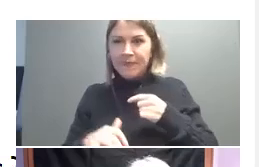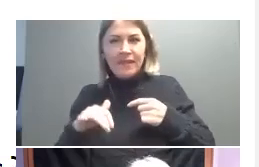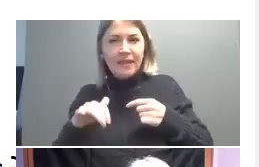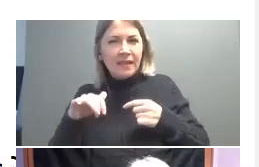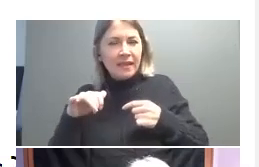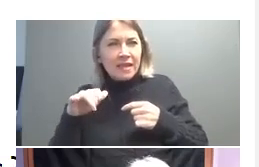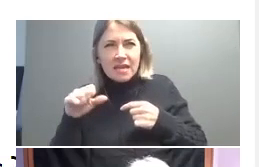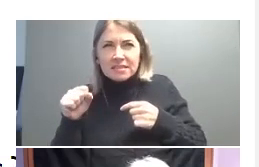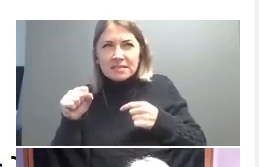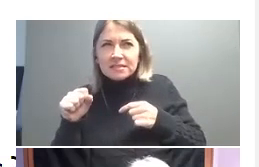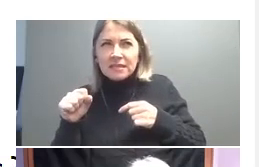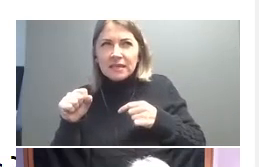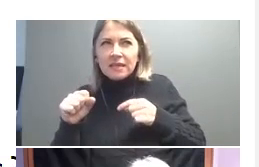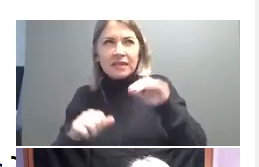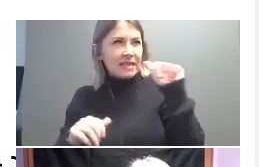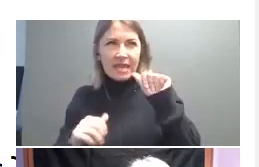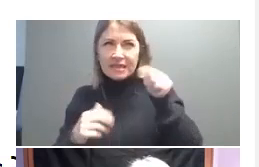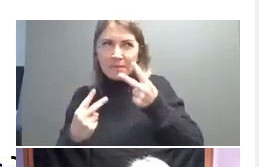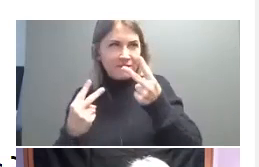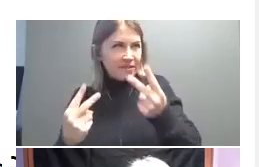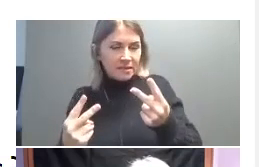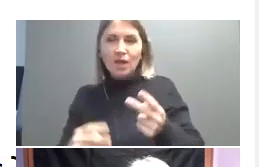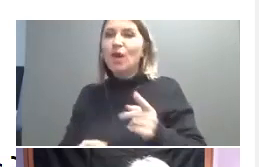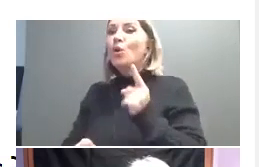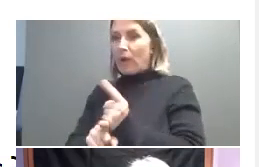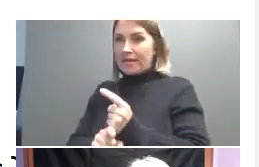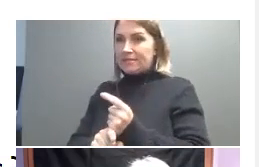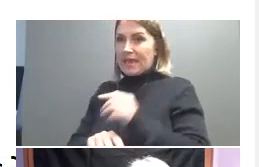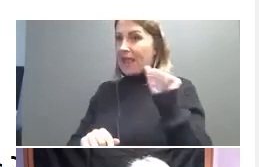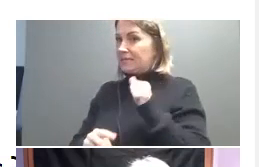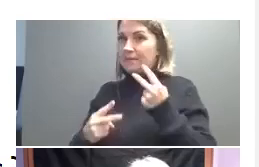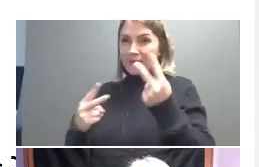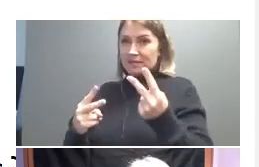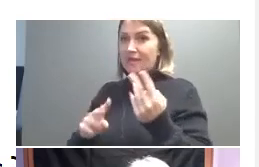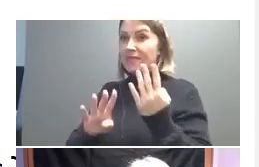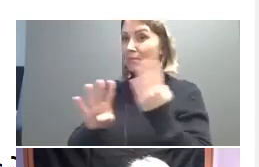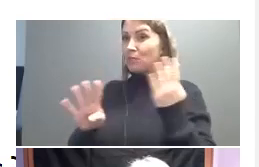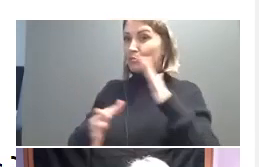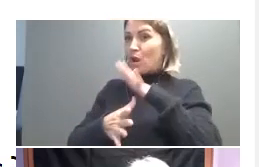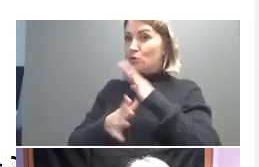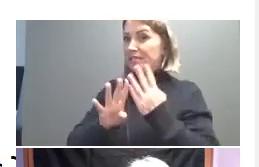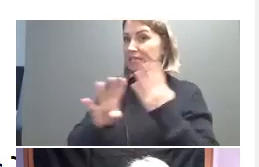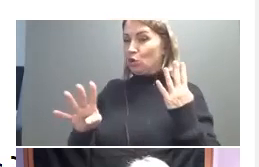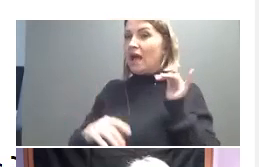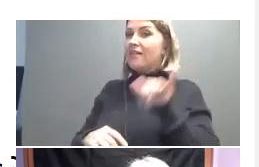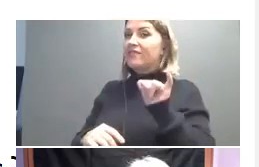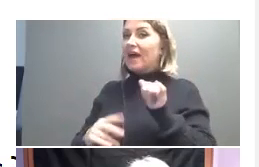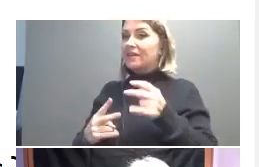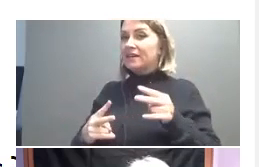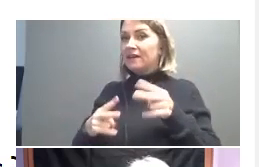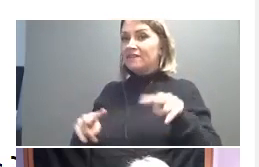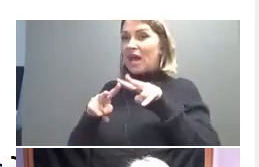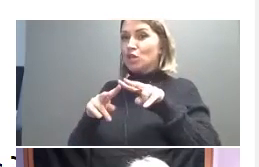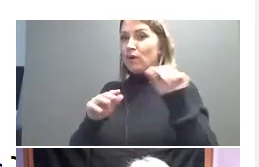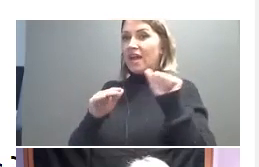Yes, because it hasn't, A has not been visited A yet. has not been visited. And since it's a priority queue, this value of A goes